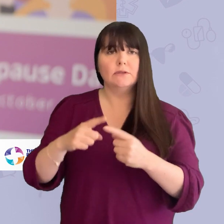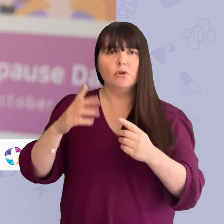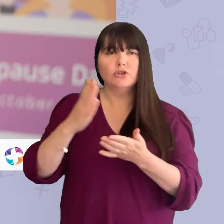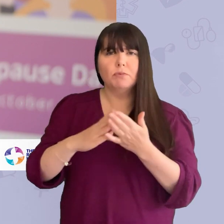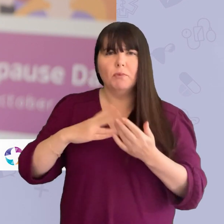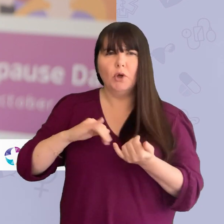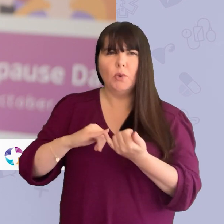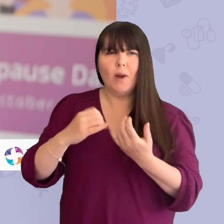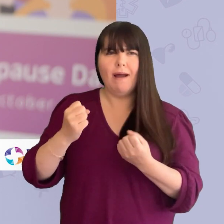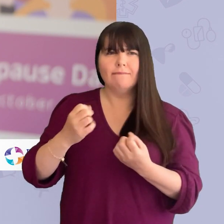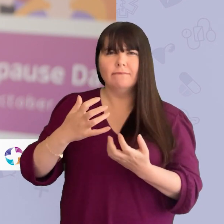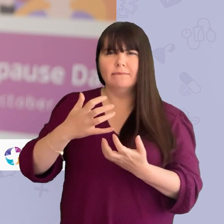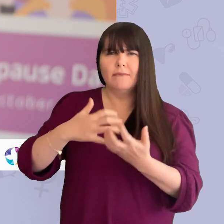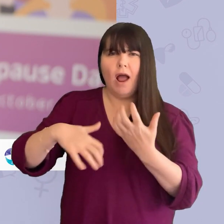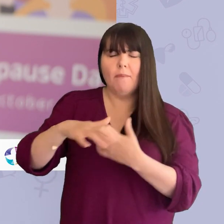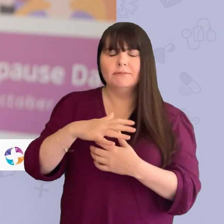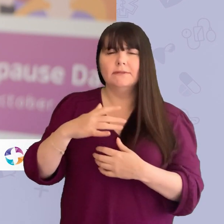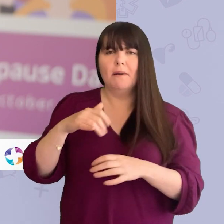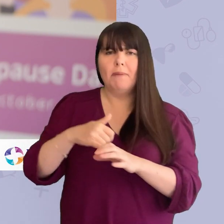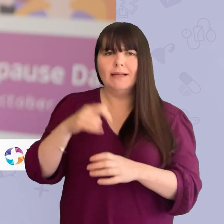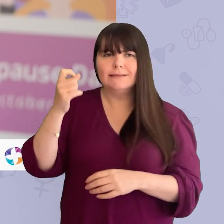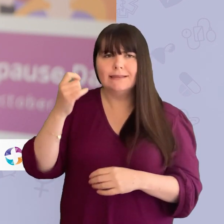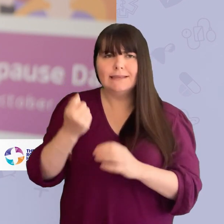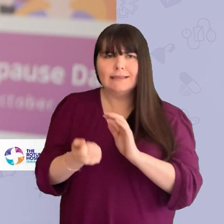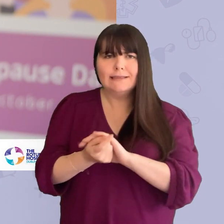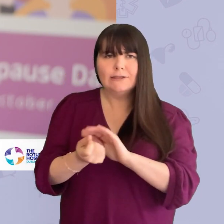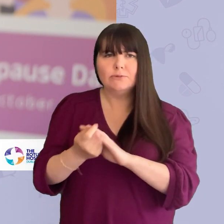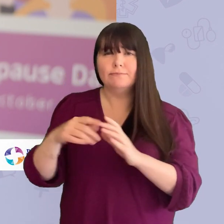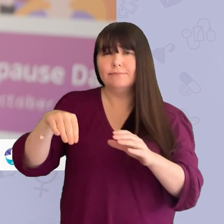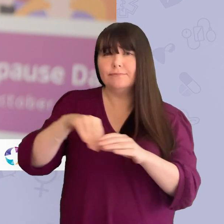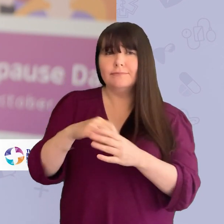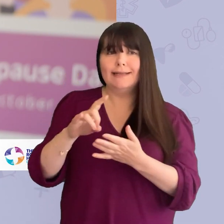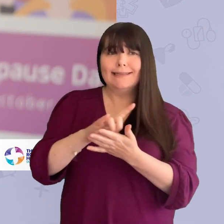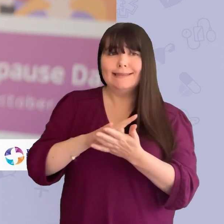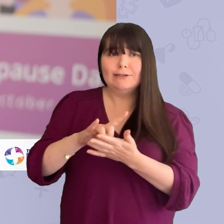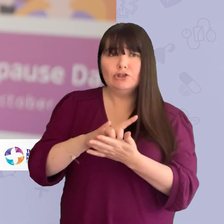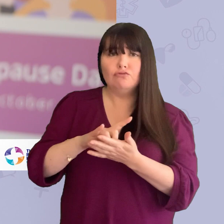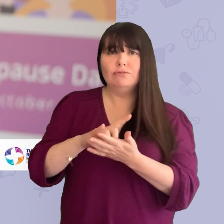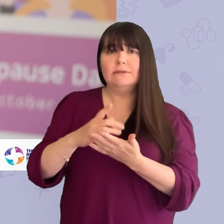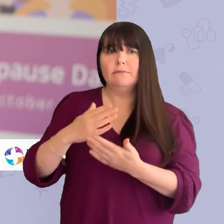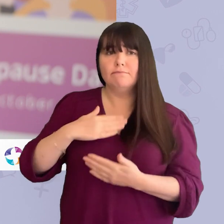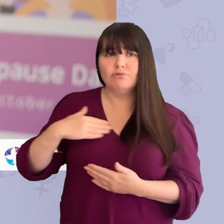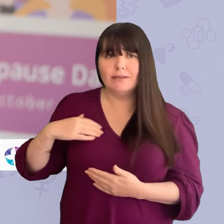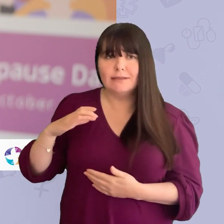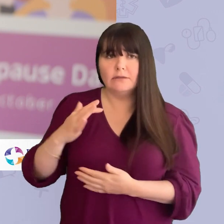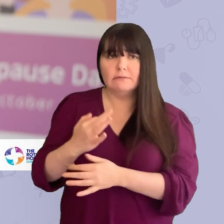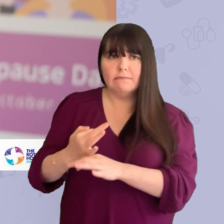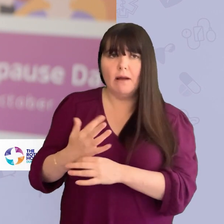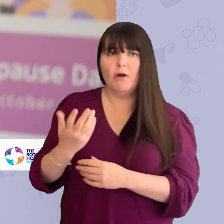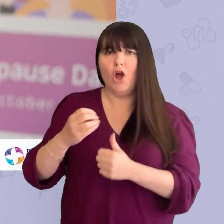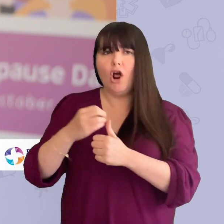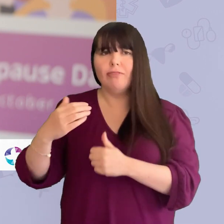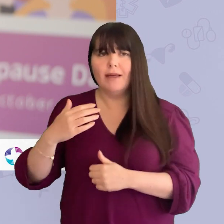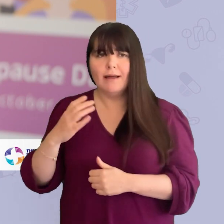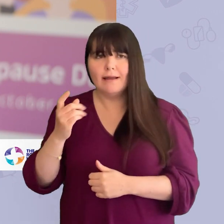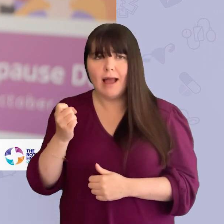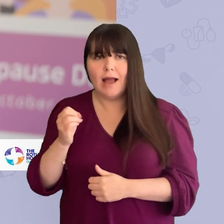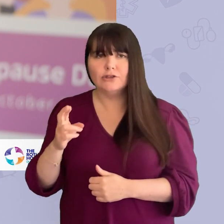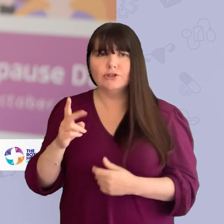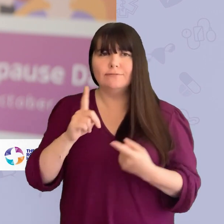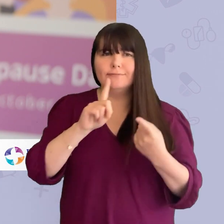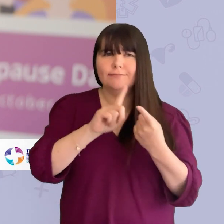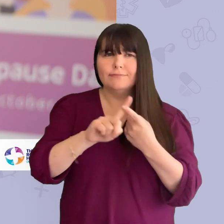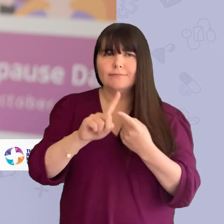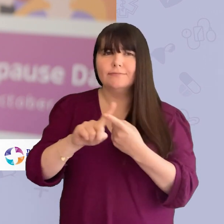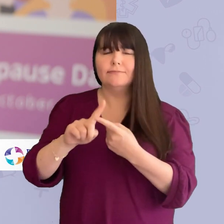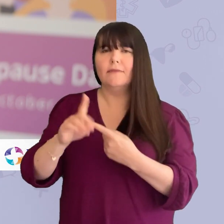medical issues, including a history of breast cancer or other cancers, hypertension, or at risk of a clot in their leg or their